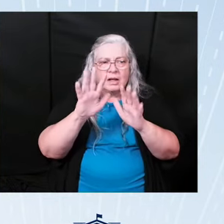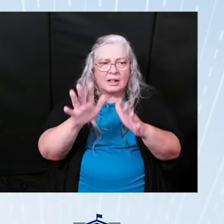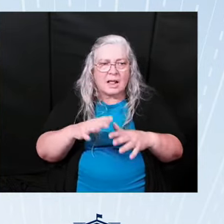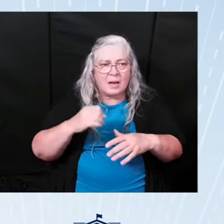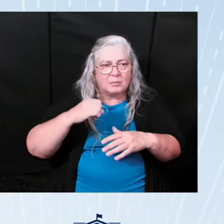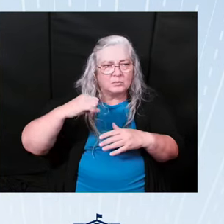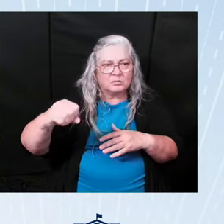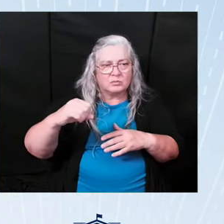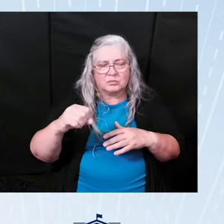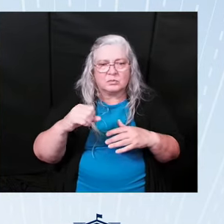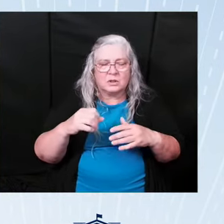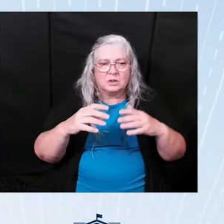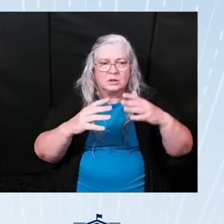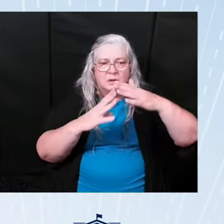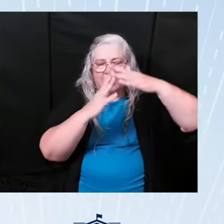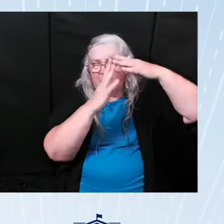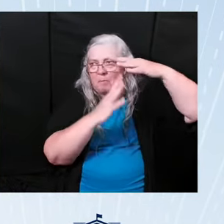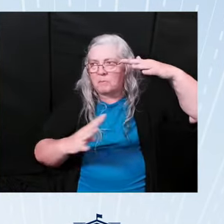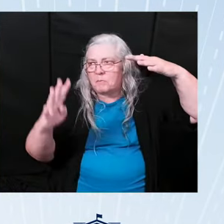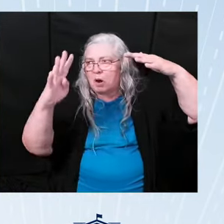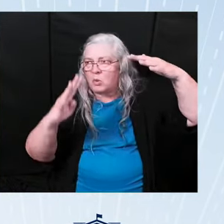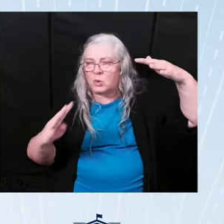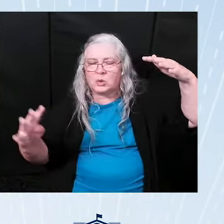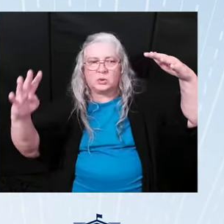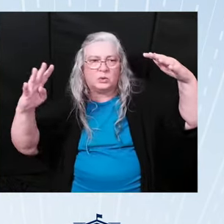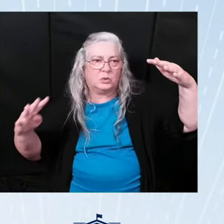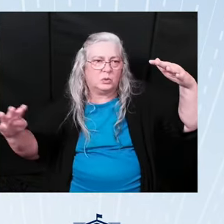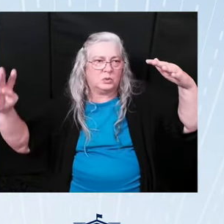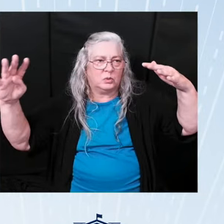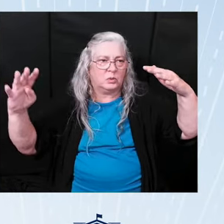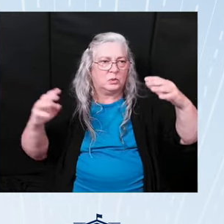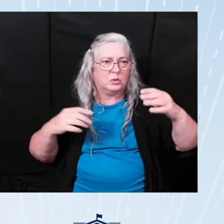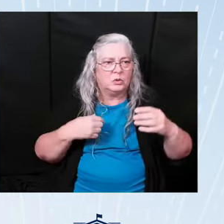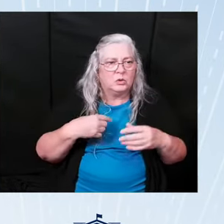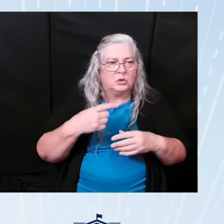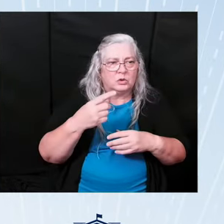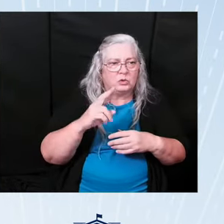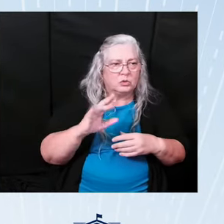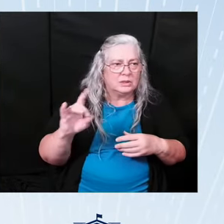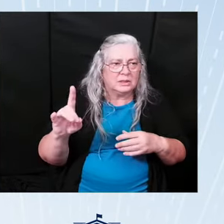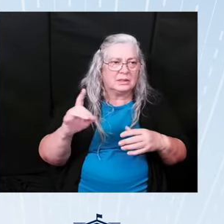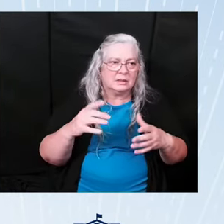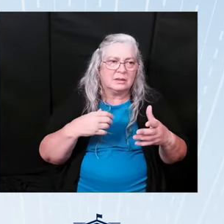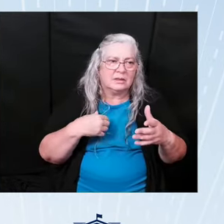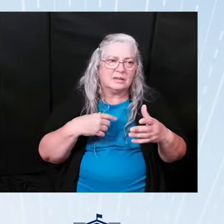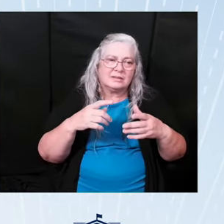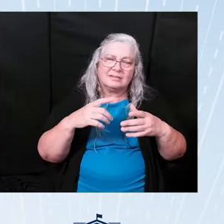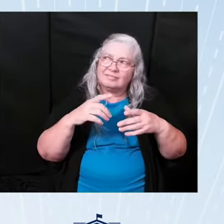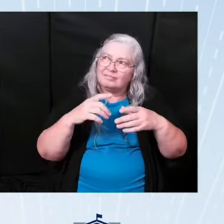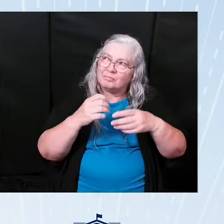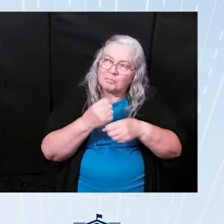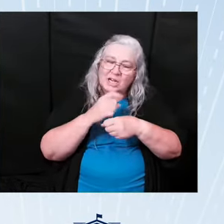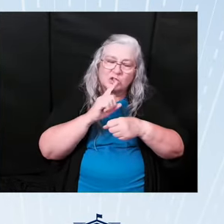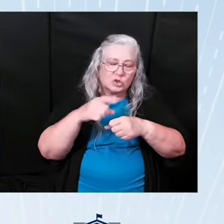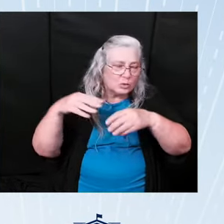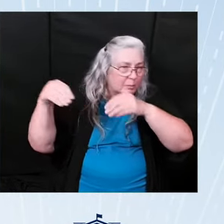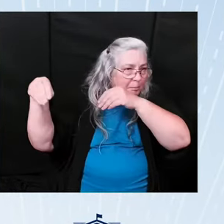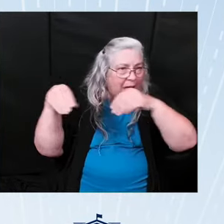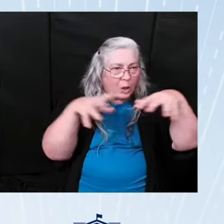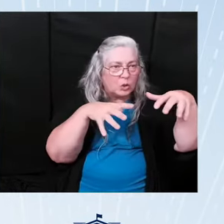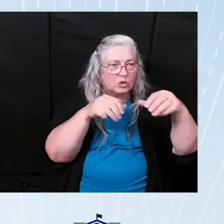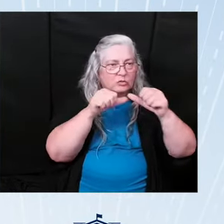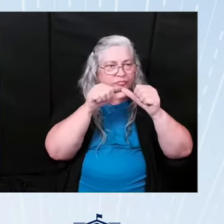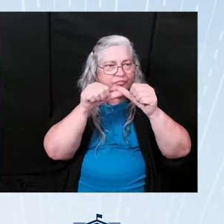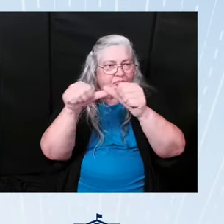coastal and inland flooding and wildfire risk. So as you can see, we're not leaving any stone unturned. And as John spoke a little bit earlier,